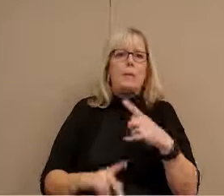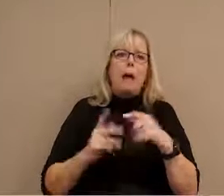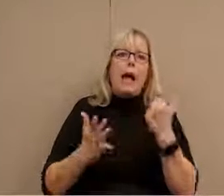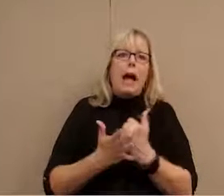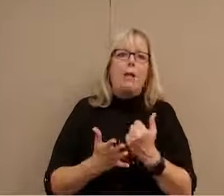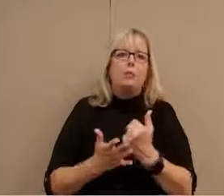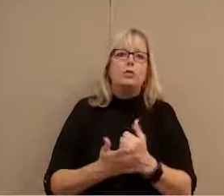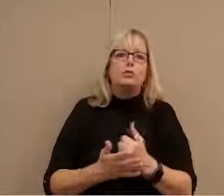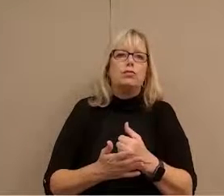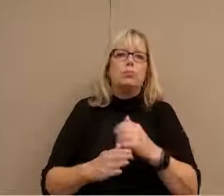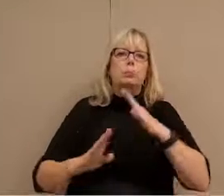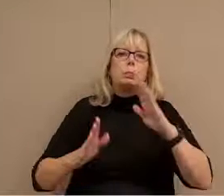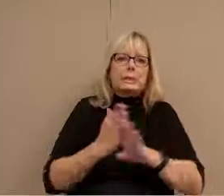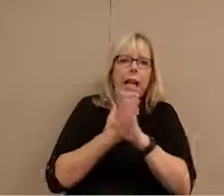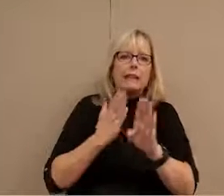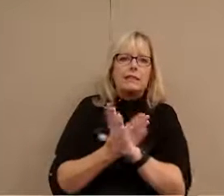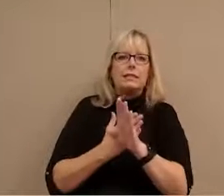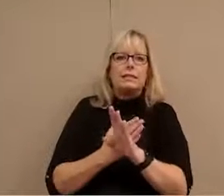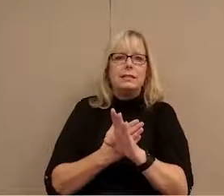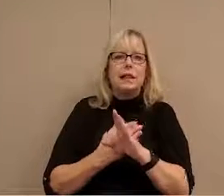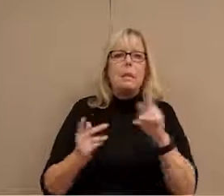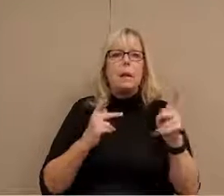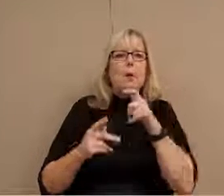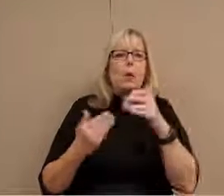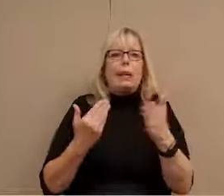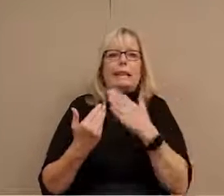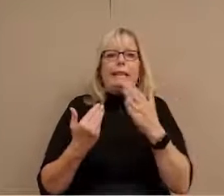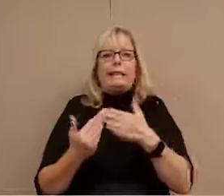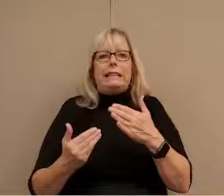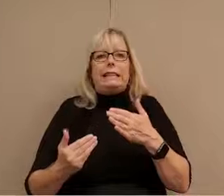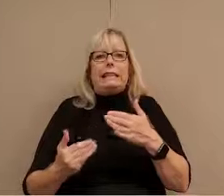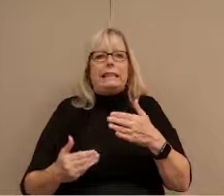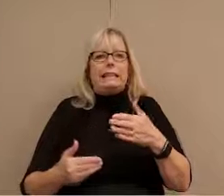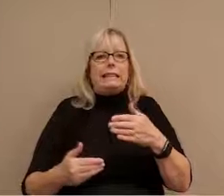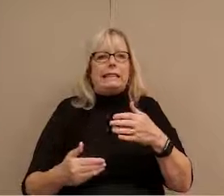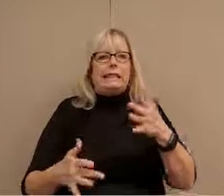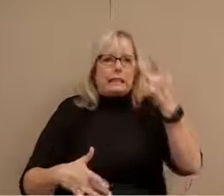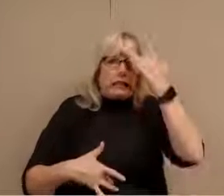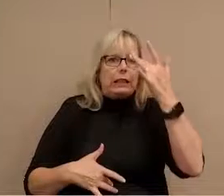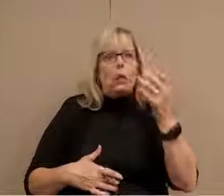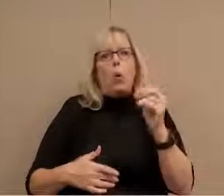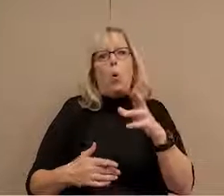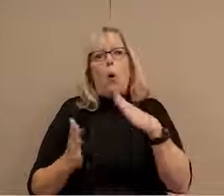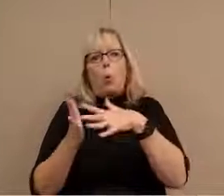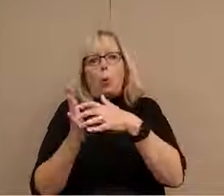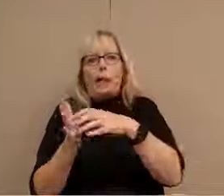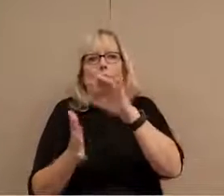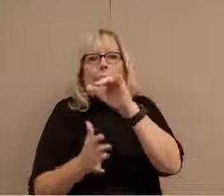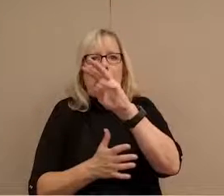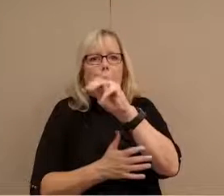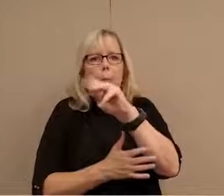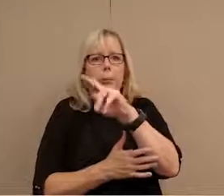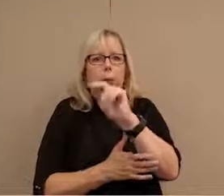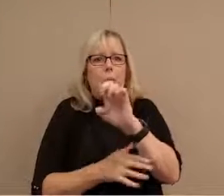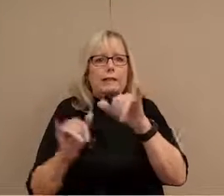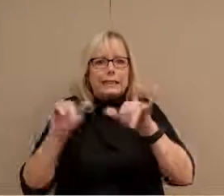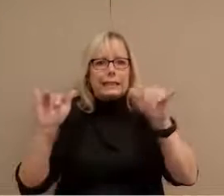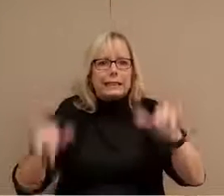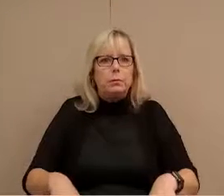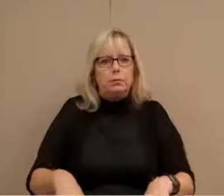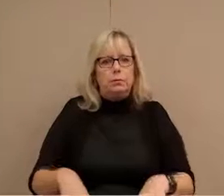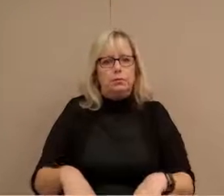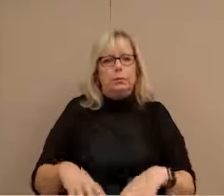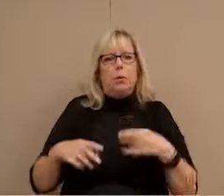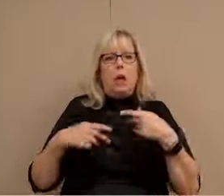time and help protect vulnerable populations or your healthcare system from being overwhelmed as this thing runs its